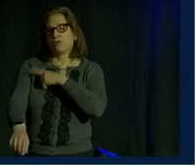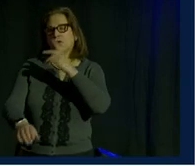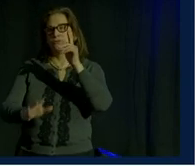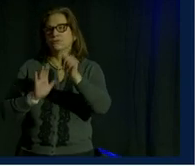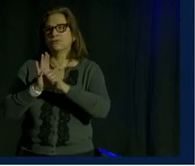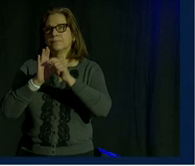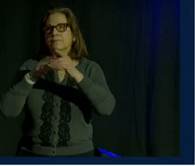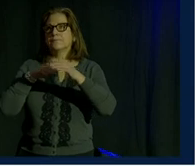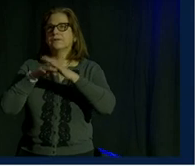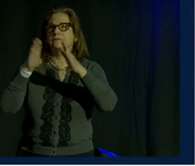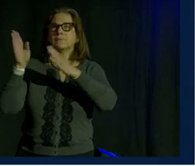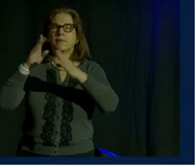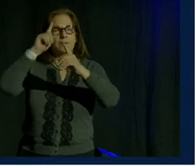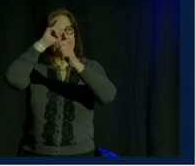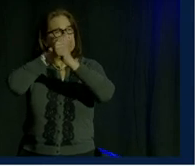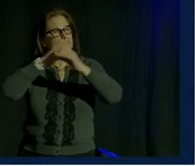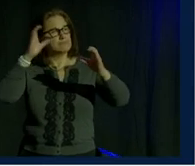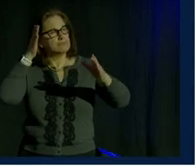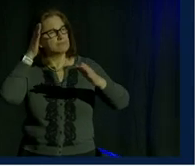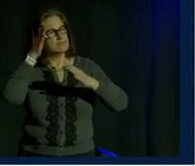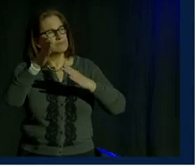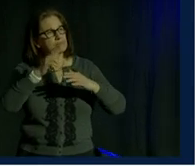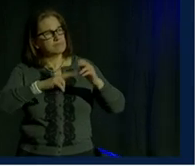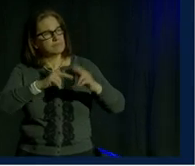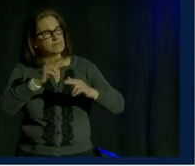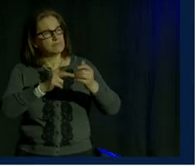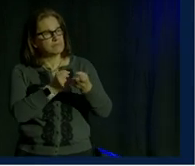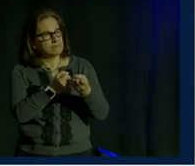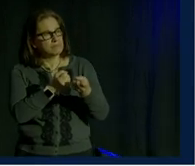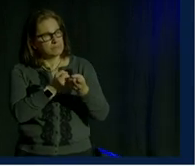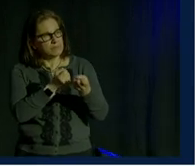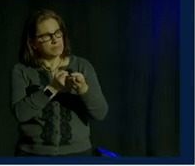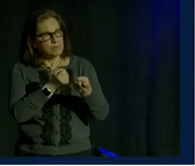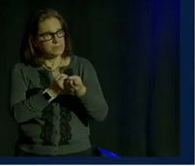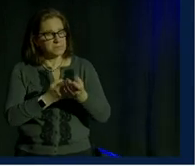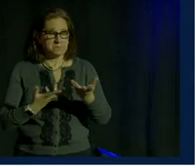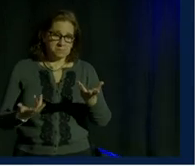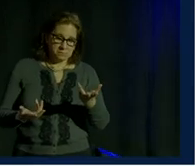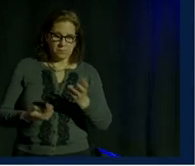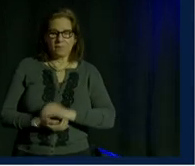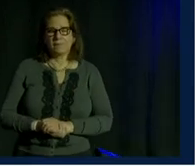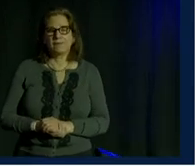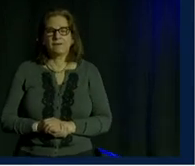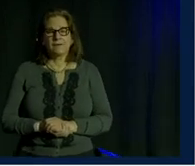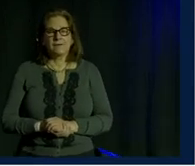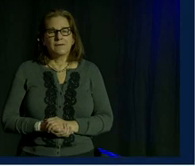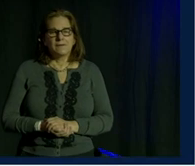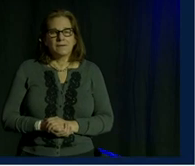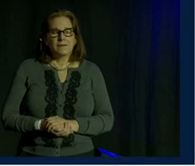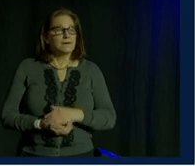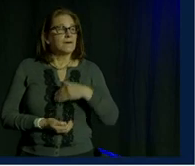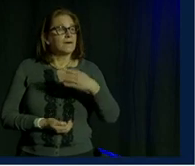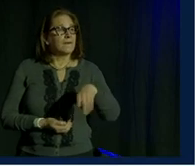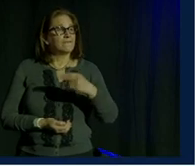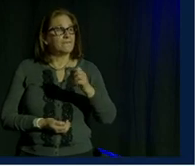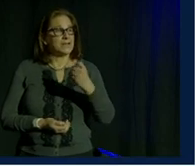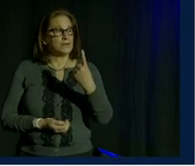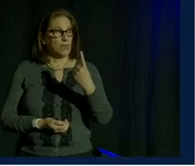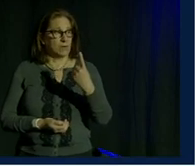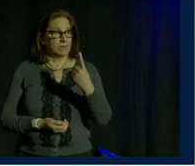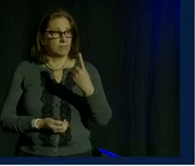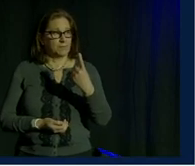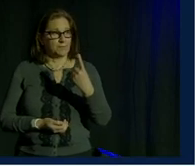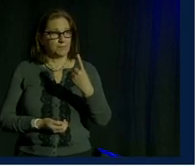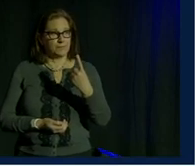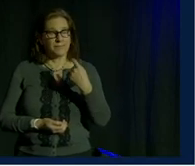putting a long-term access plan into place, with the support of DGS as the implementing agency. Phase 1